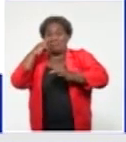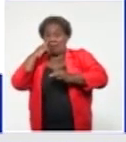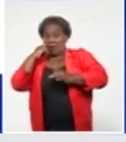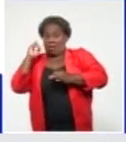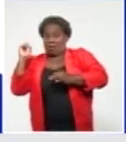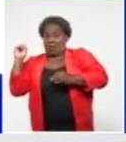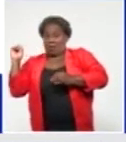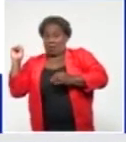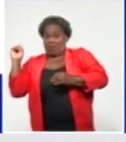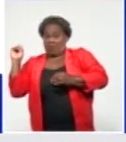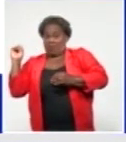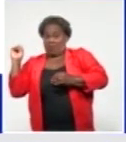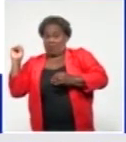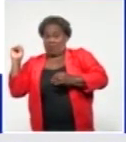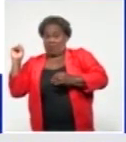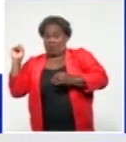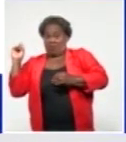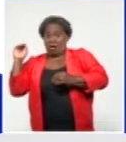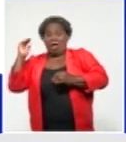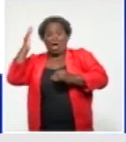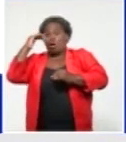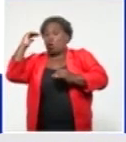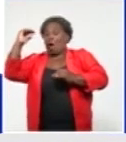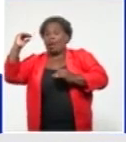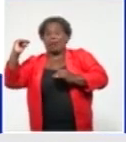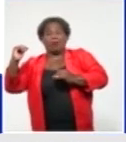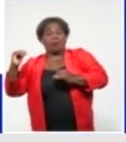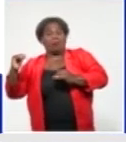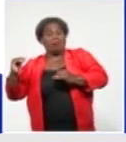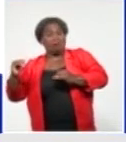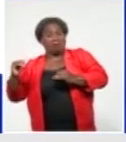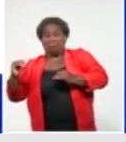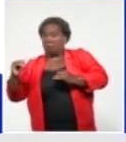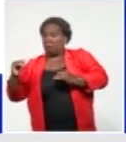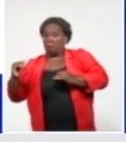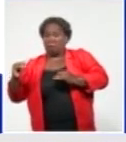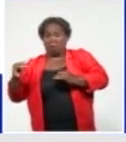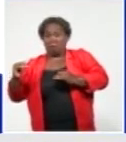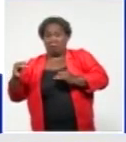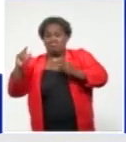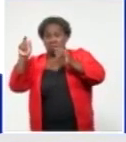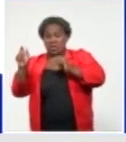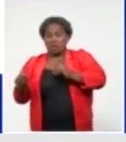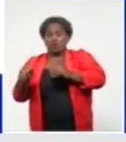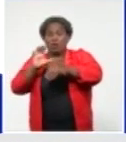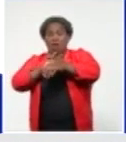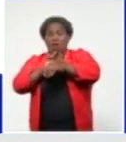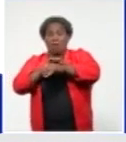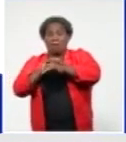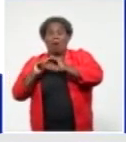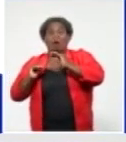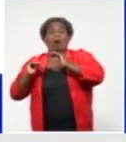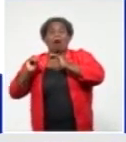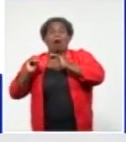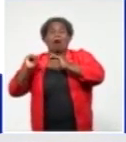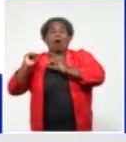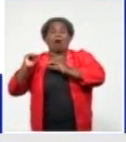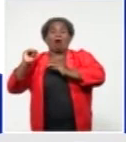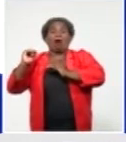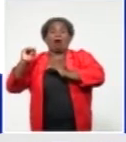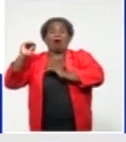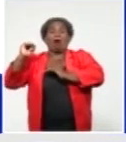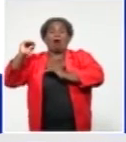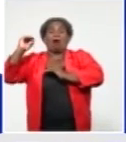of the pandemic and has been regularly decreasing, although it maintains significant figures of infection. The blue color